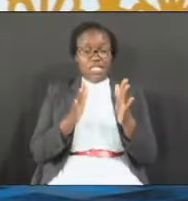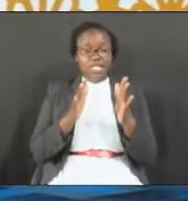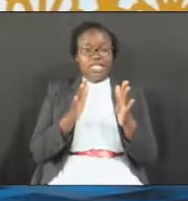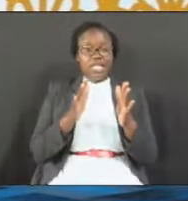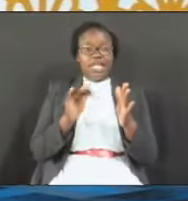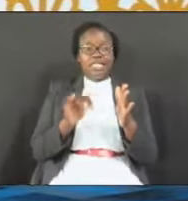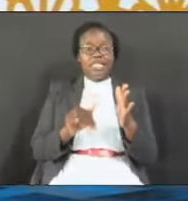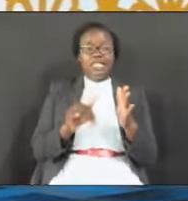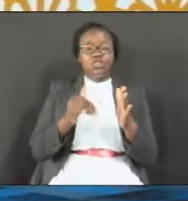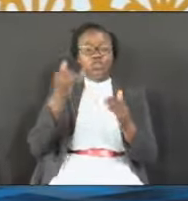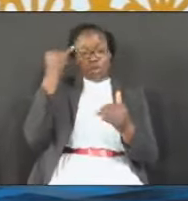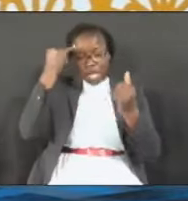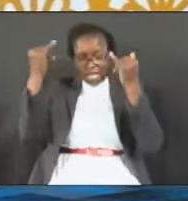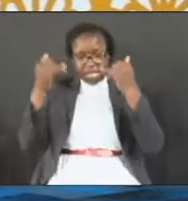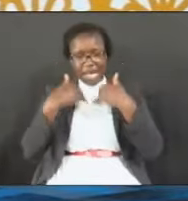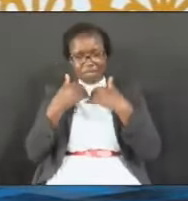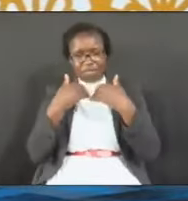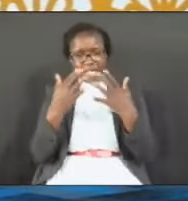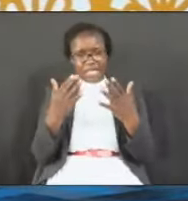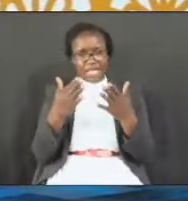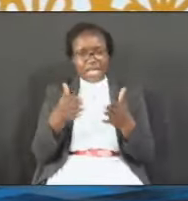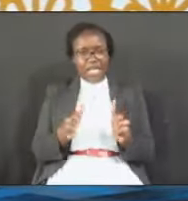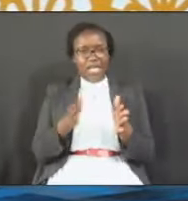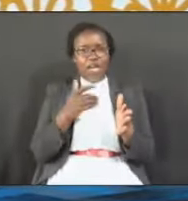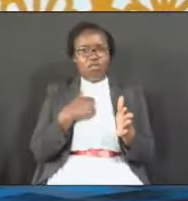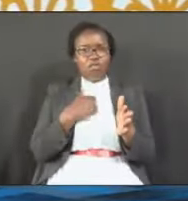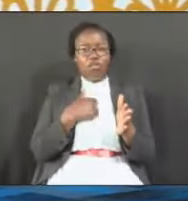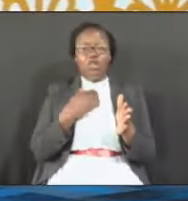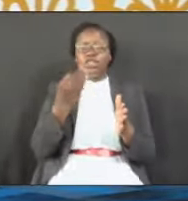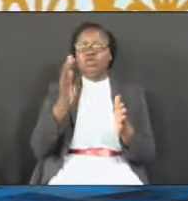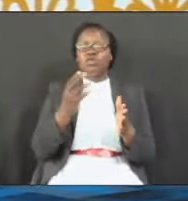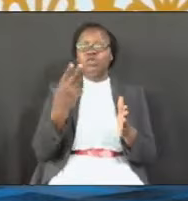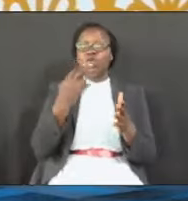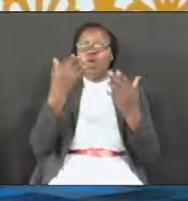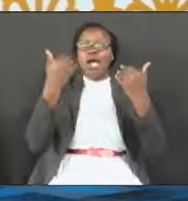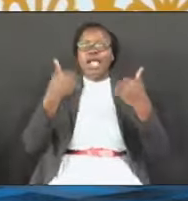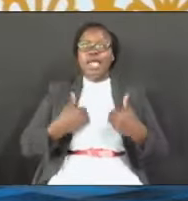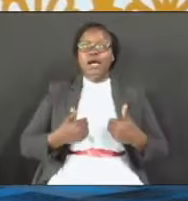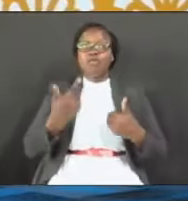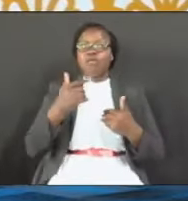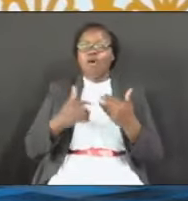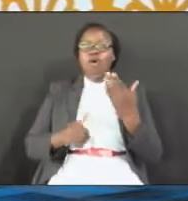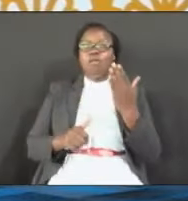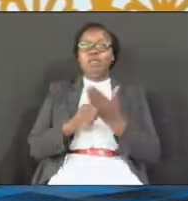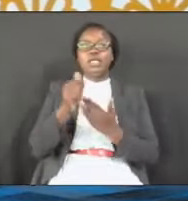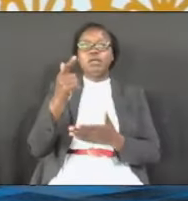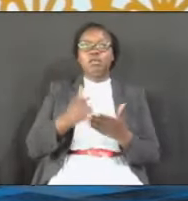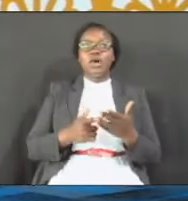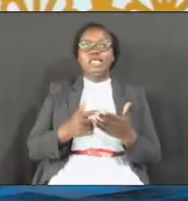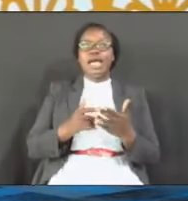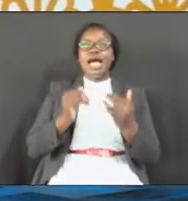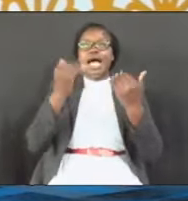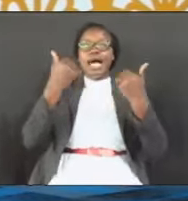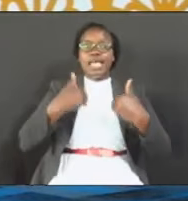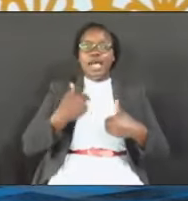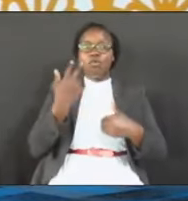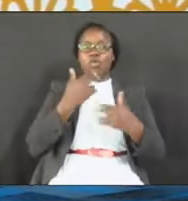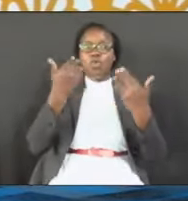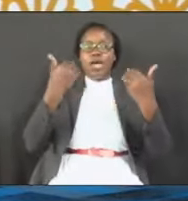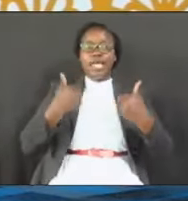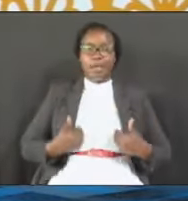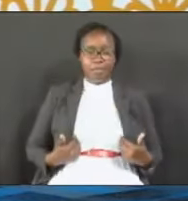have no idea of. Allow me to be who I am. For my name is I am who I am.